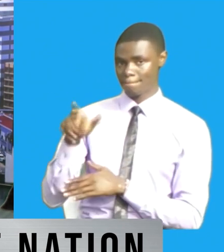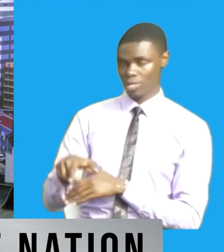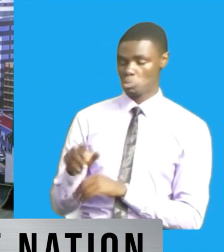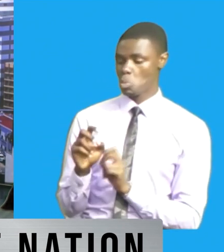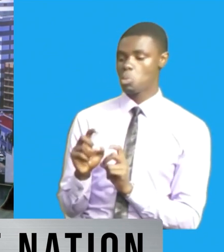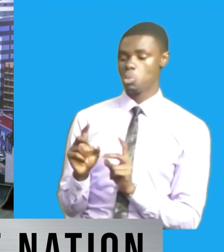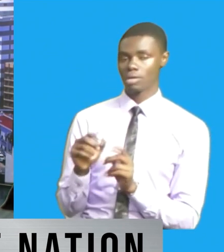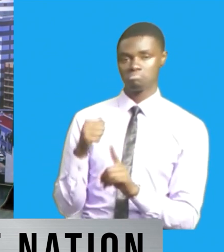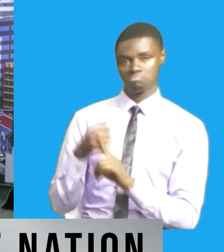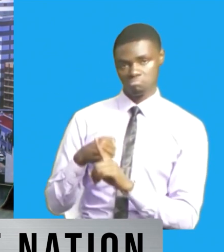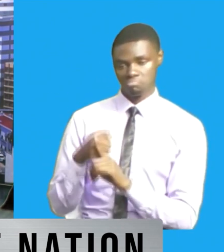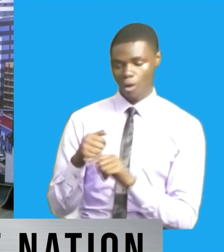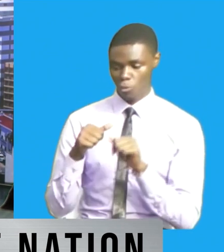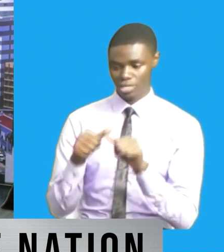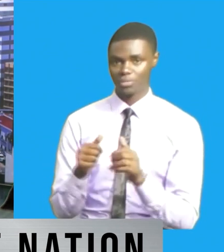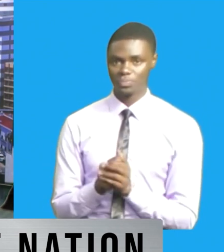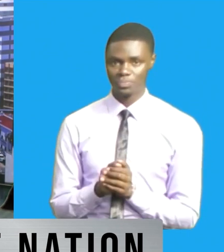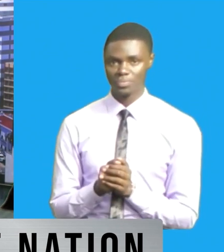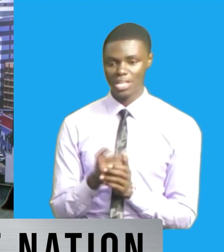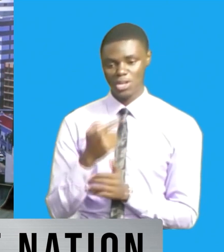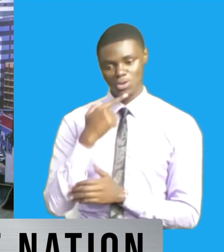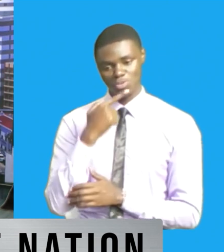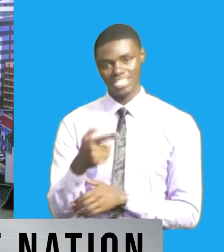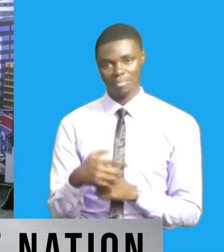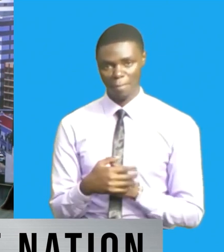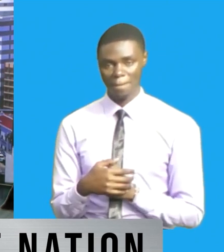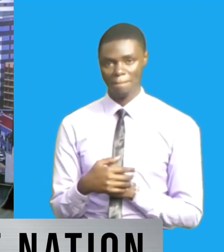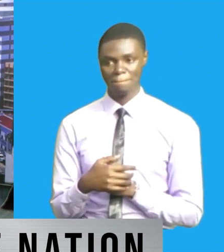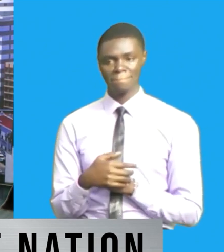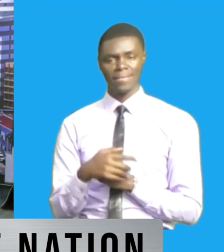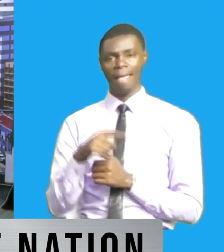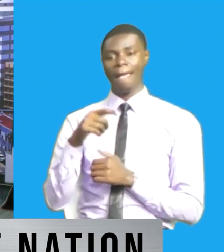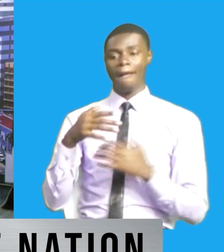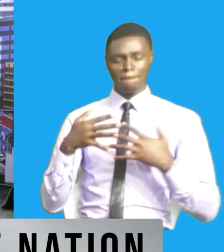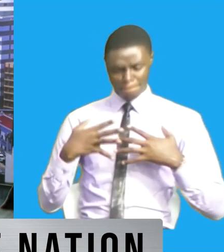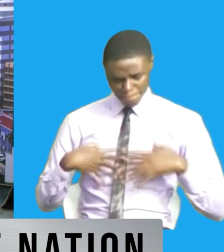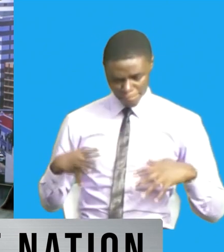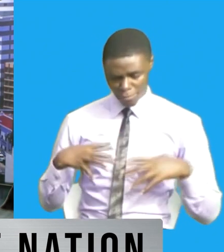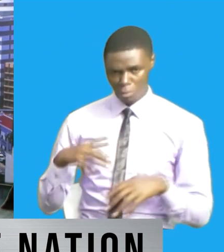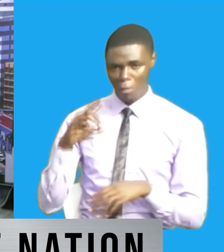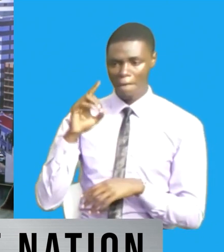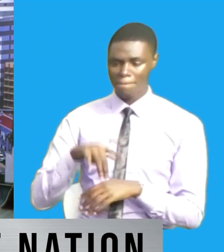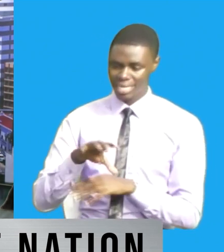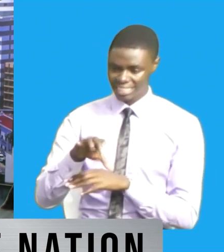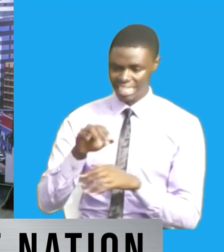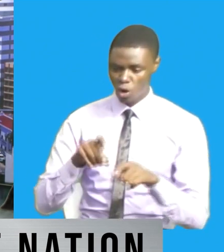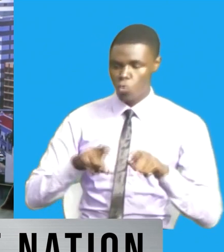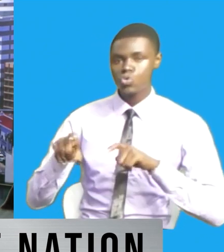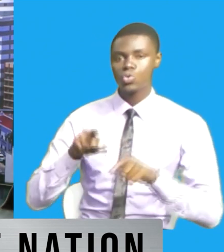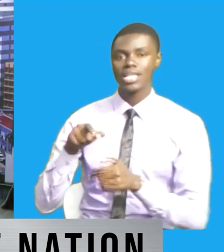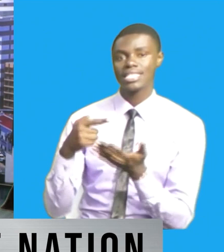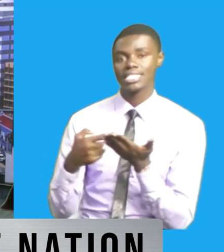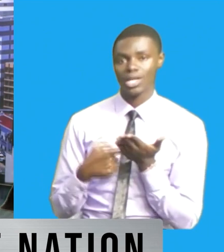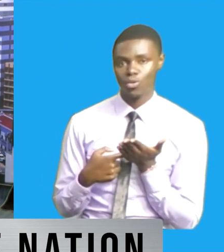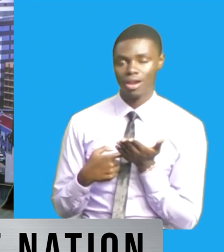Okay. Endelea. Na tunasema ya kwamba inatakiwa watu ndio wachukue charge of this discussion,